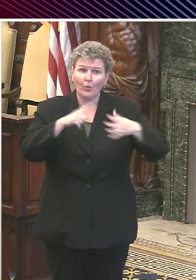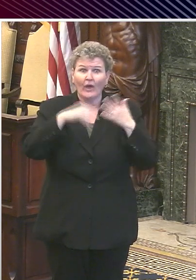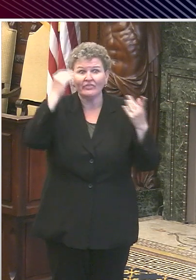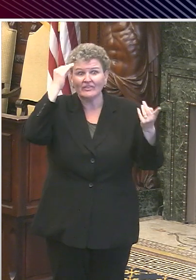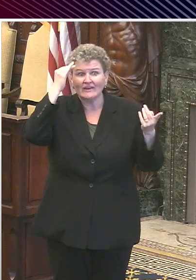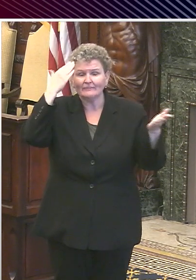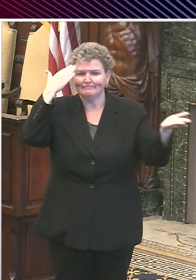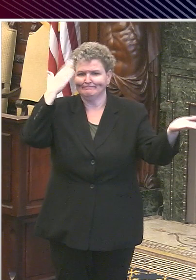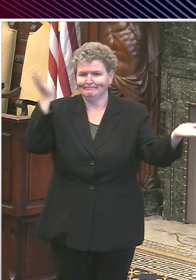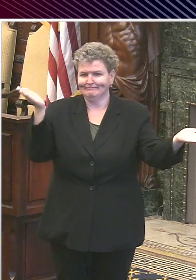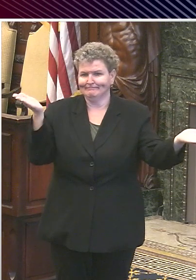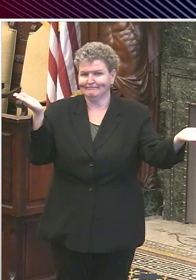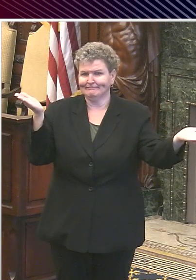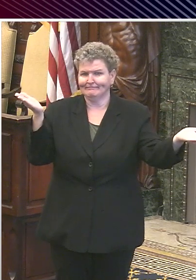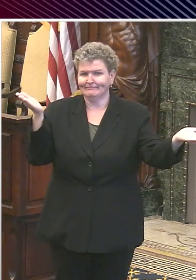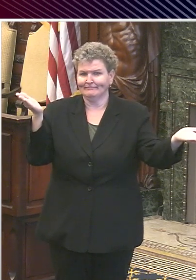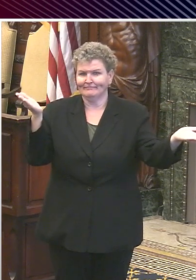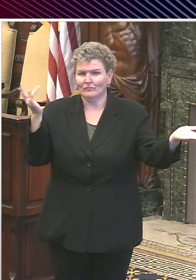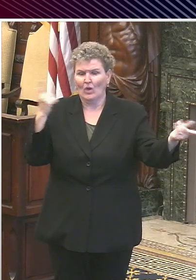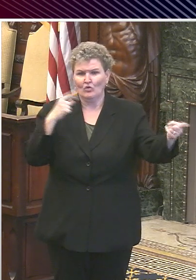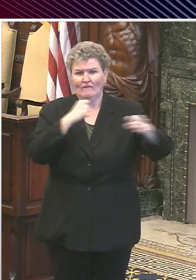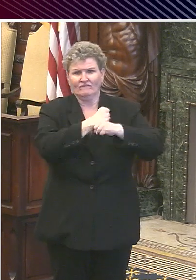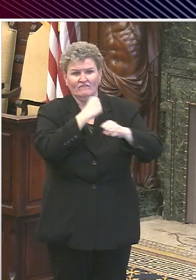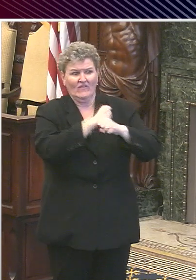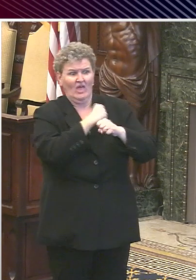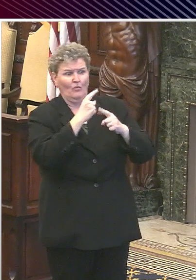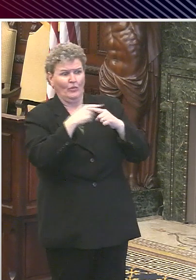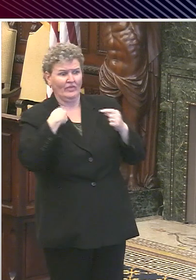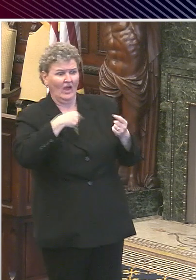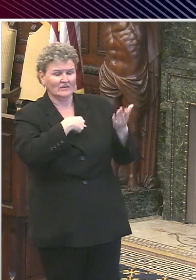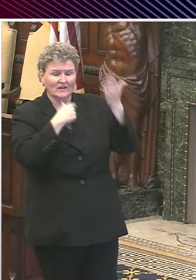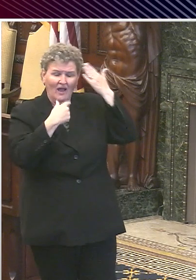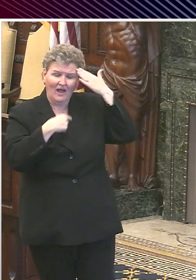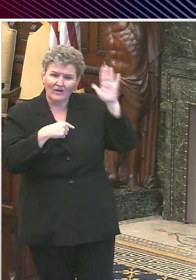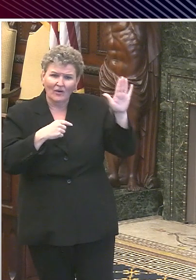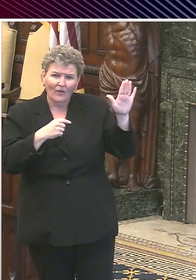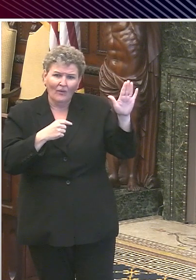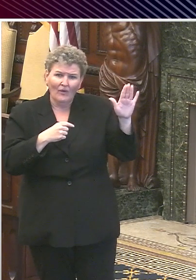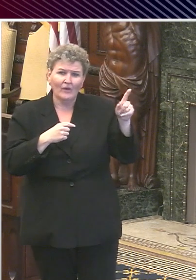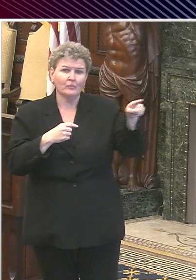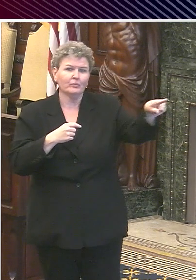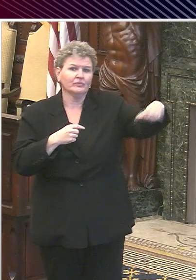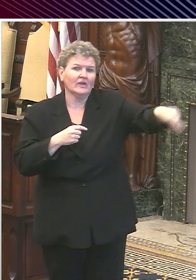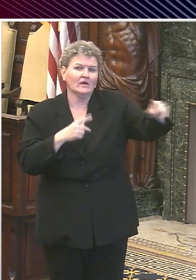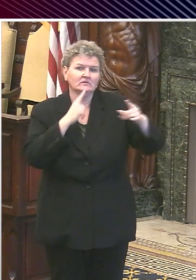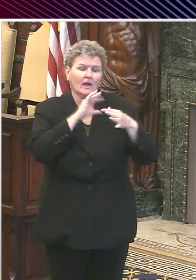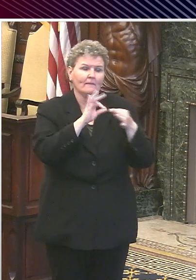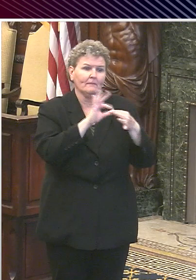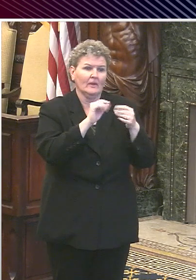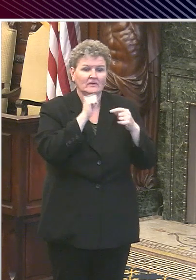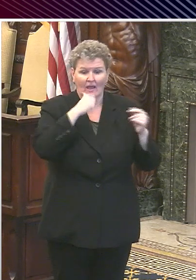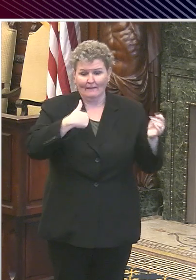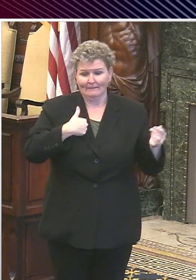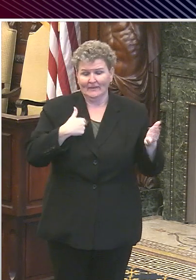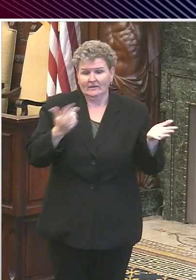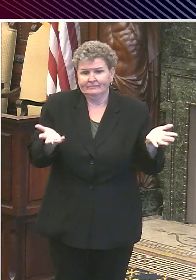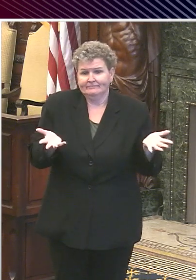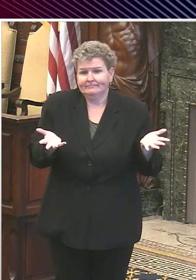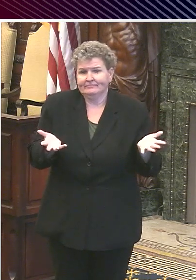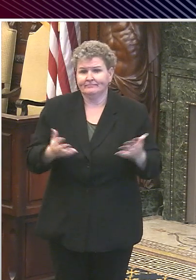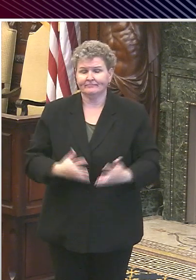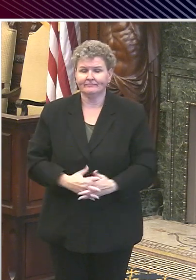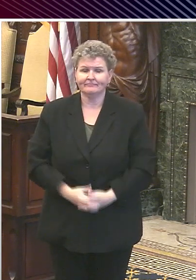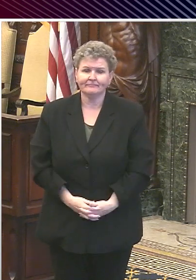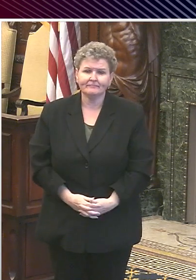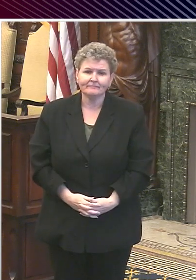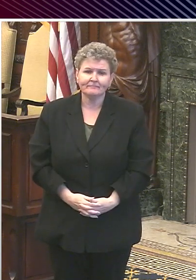doing this all. But that would be something for them to comment on, not me. And then Manny,